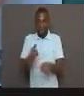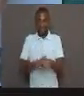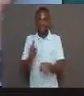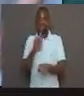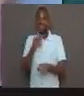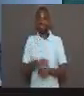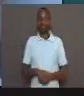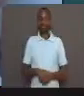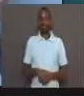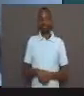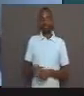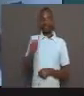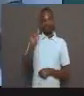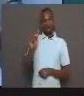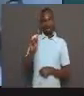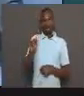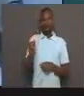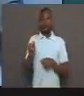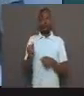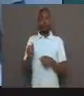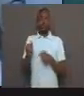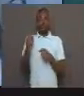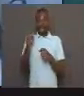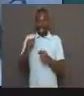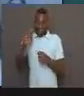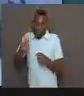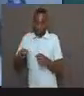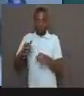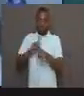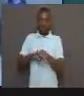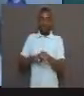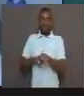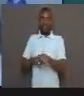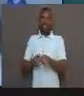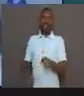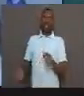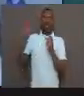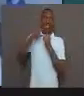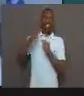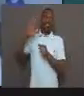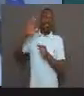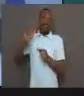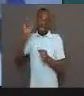back to its usual shape as soon as you stop squeezing it.